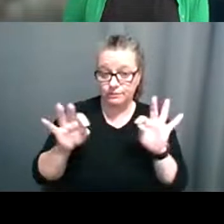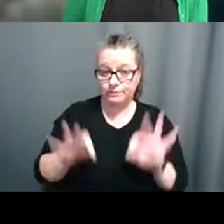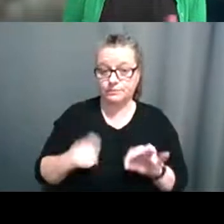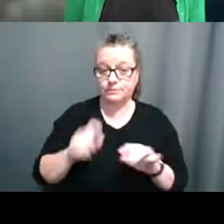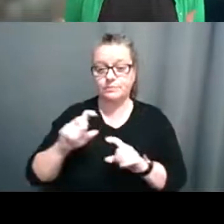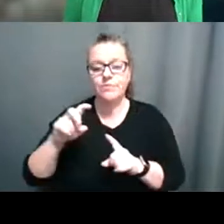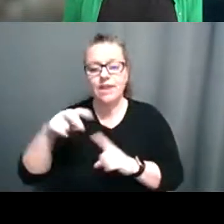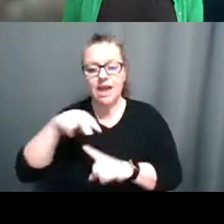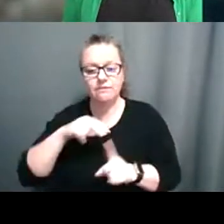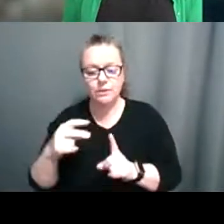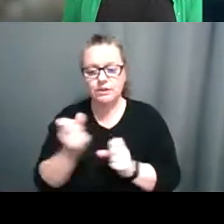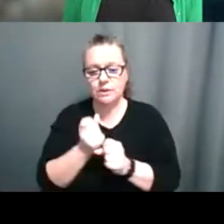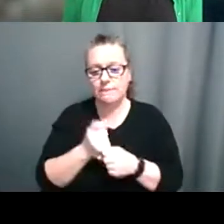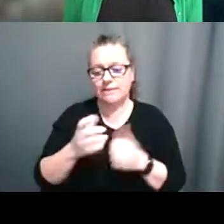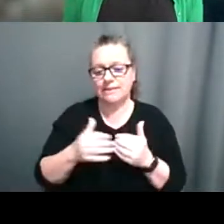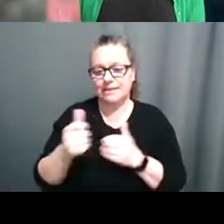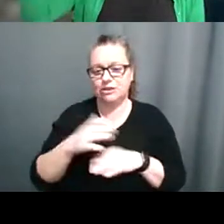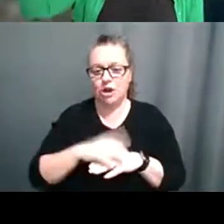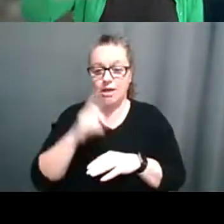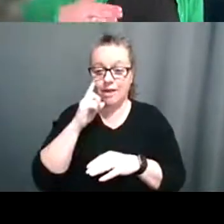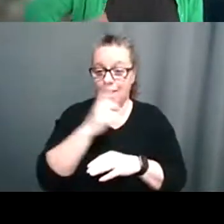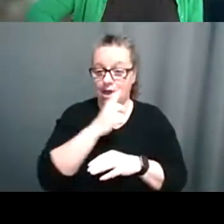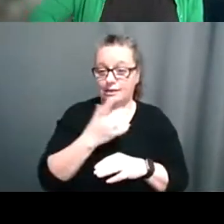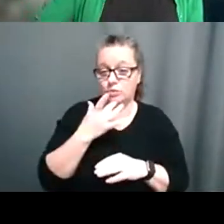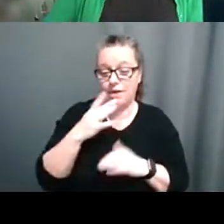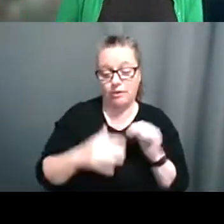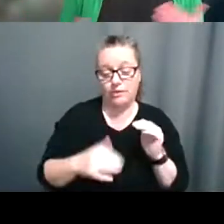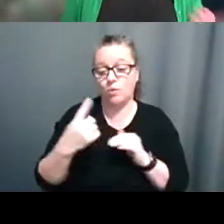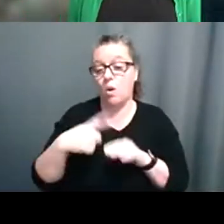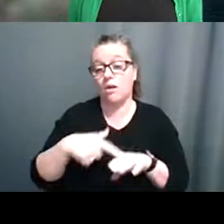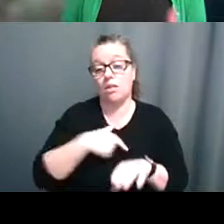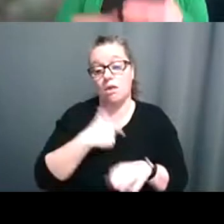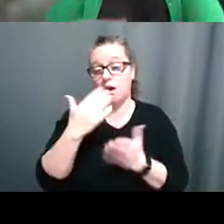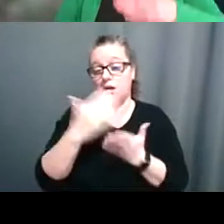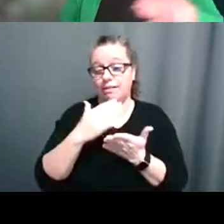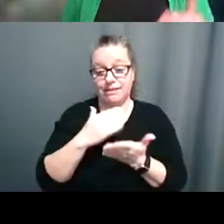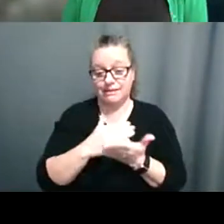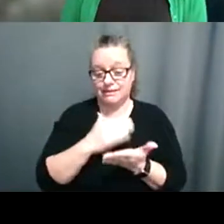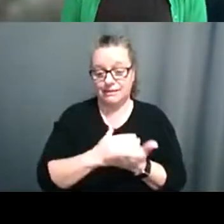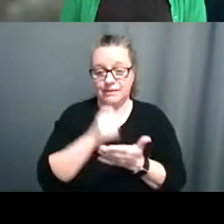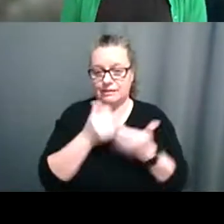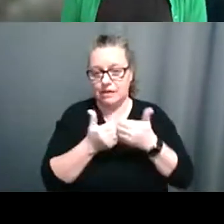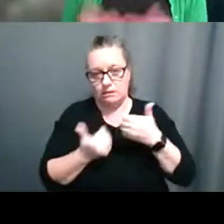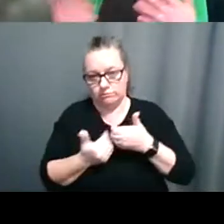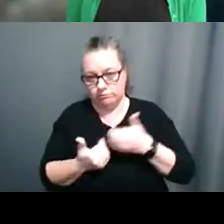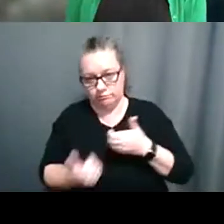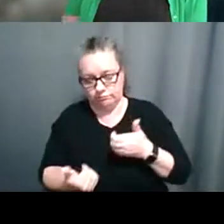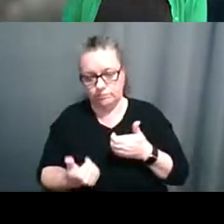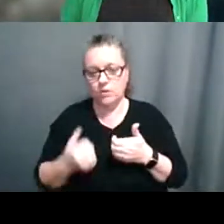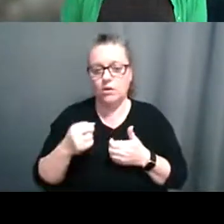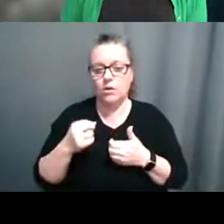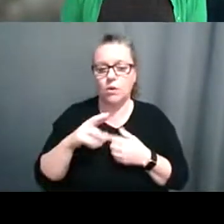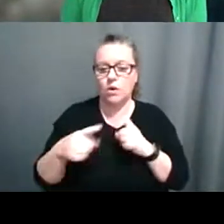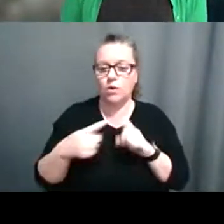form. So it makes it easier on the eyes rather than just one long list that's not broken up by section or when it